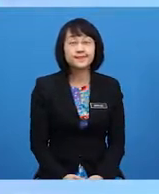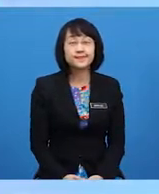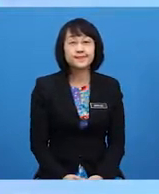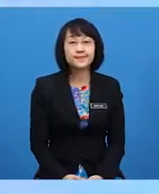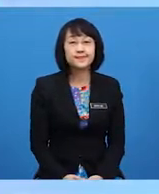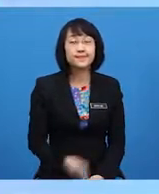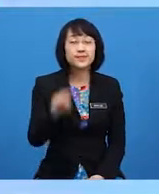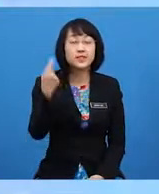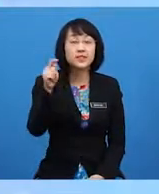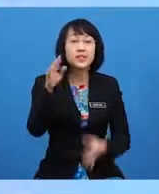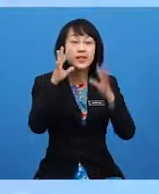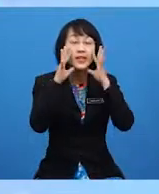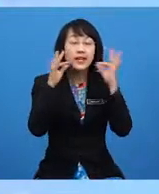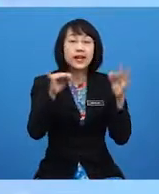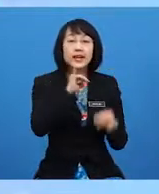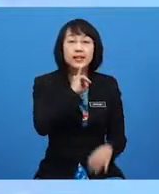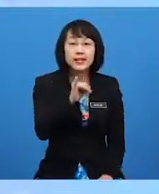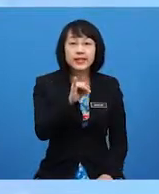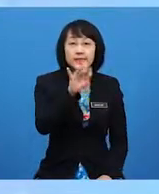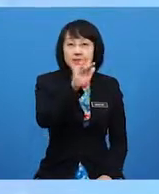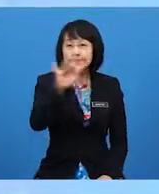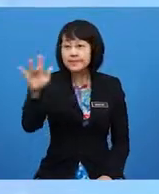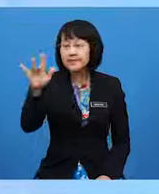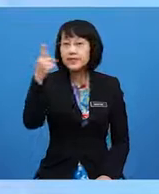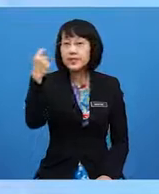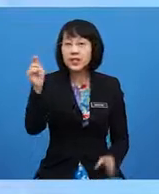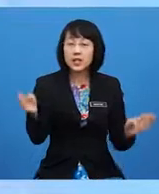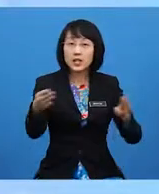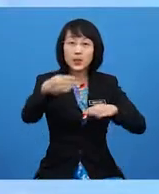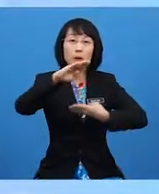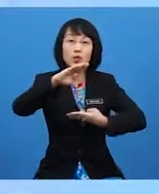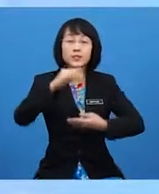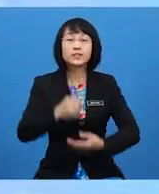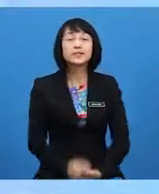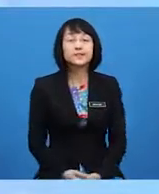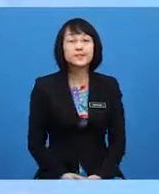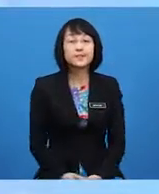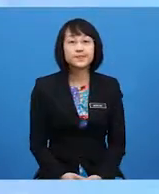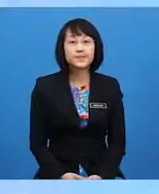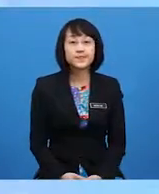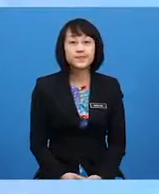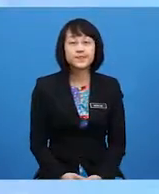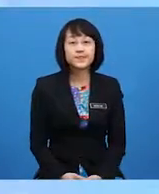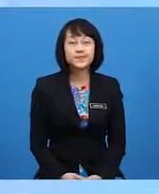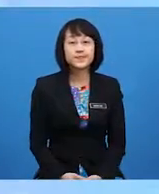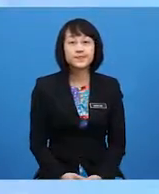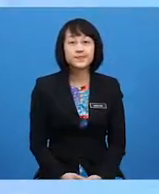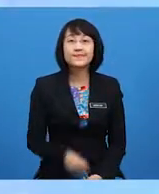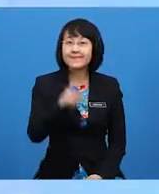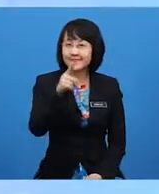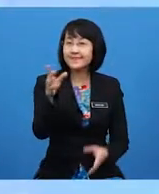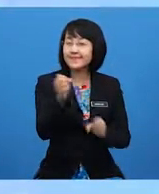Well, you got it right. The answer is in. The cat is in the box.